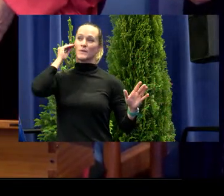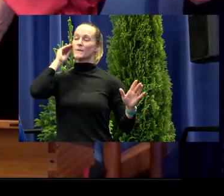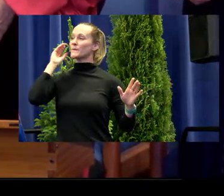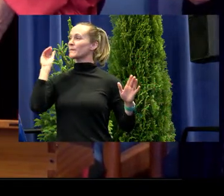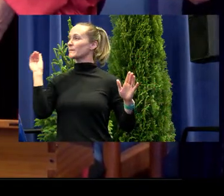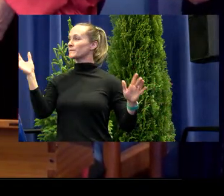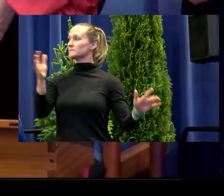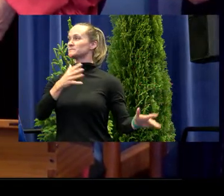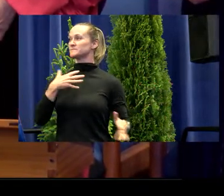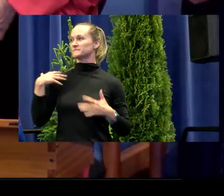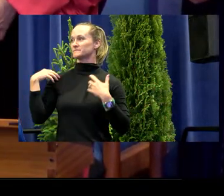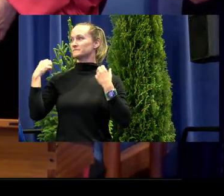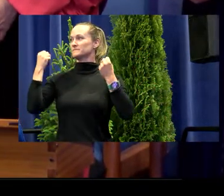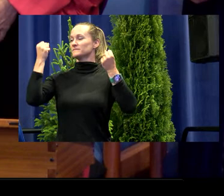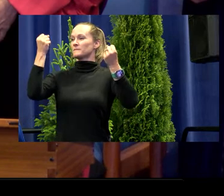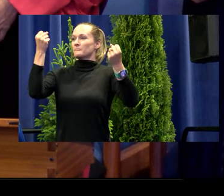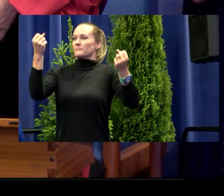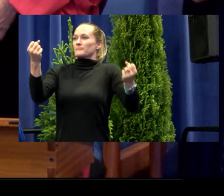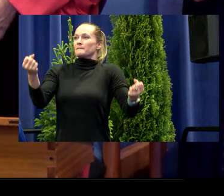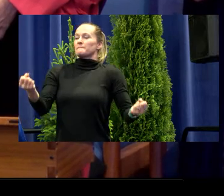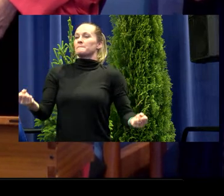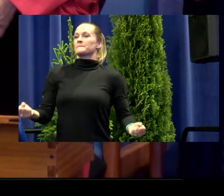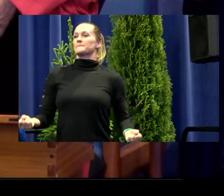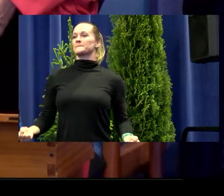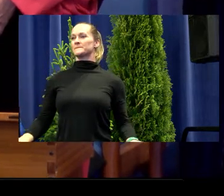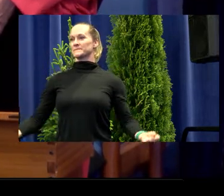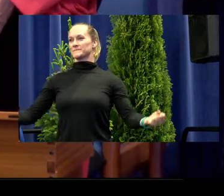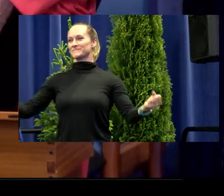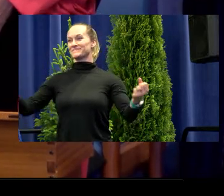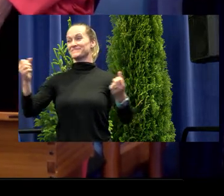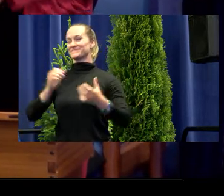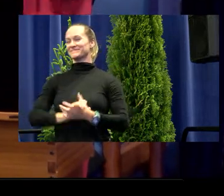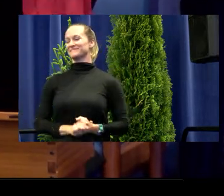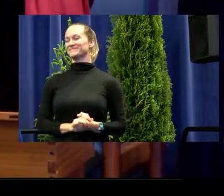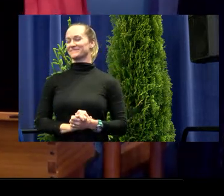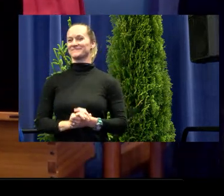and the home of the